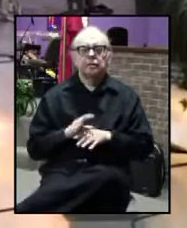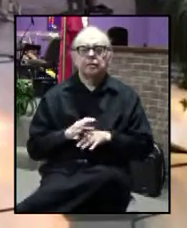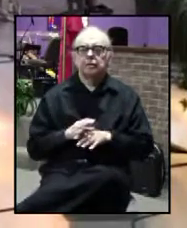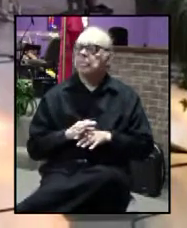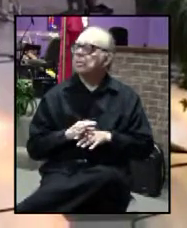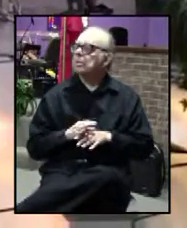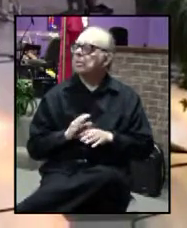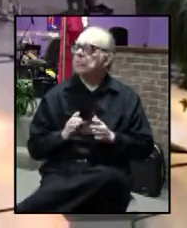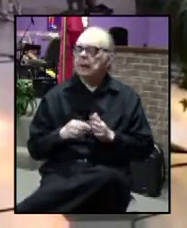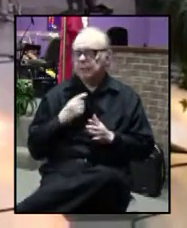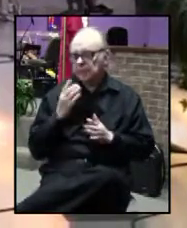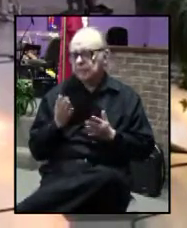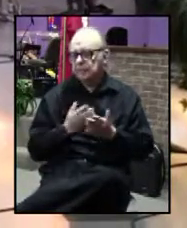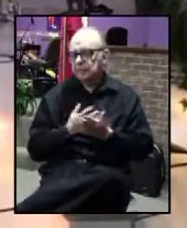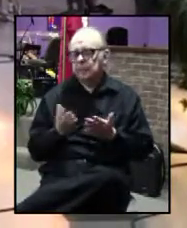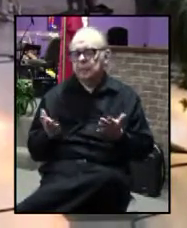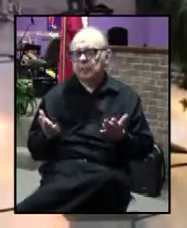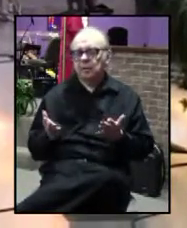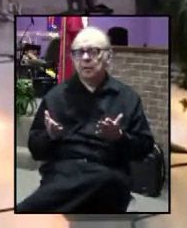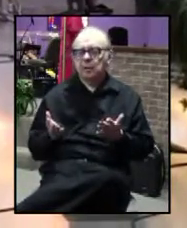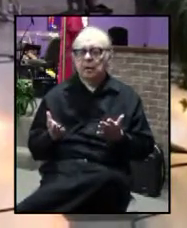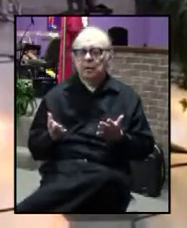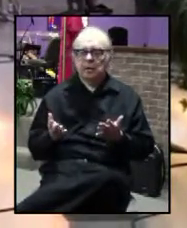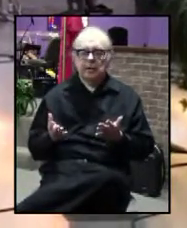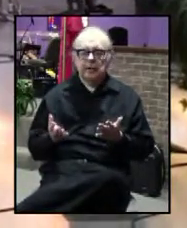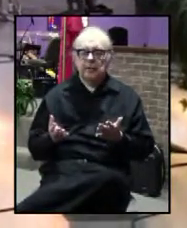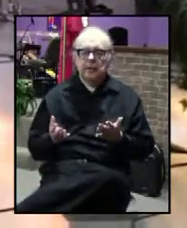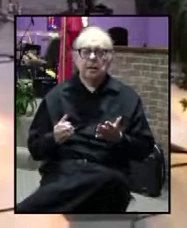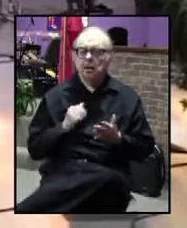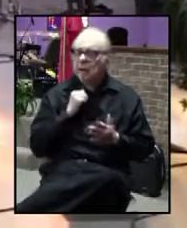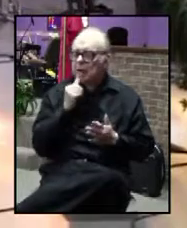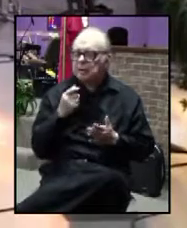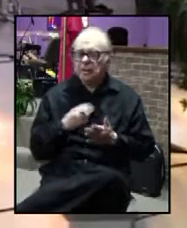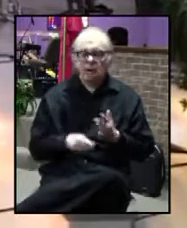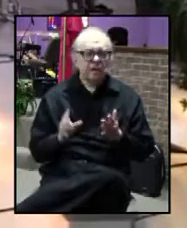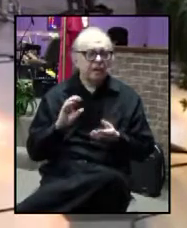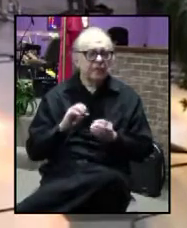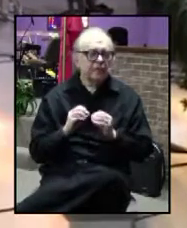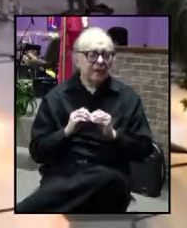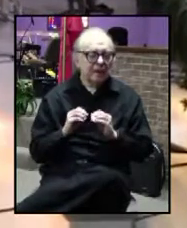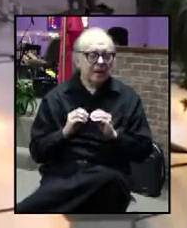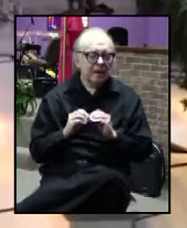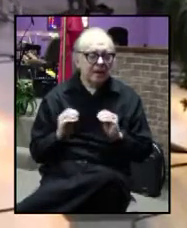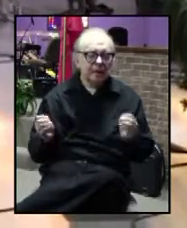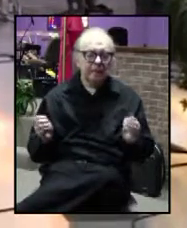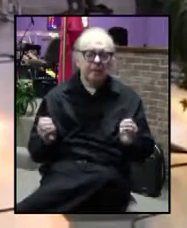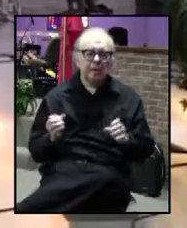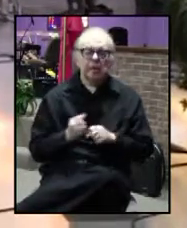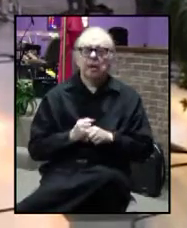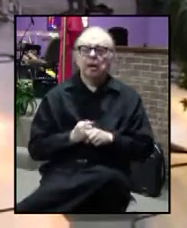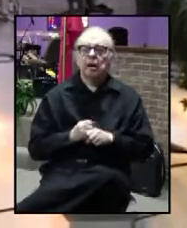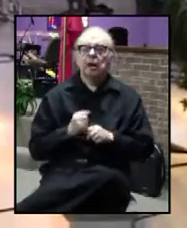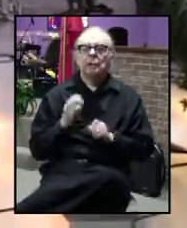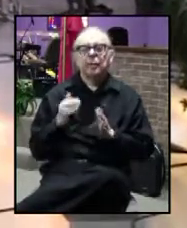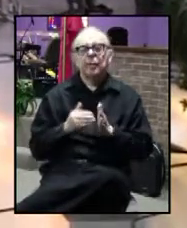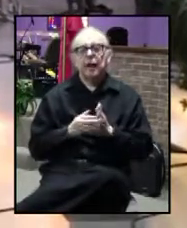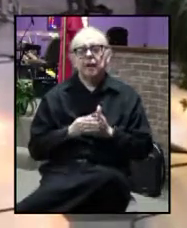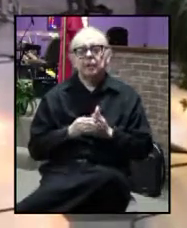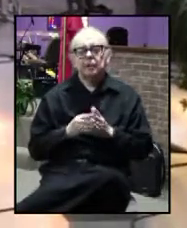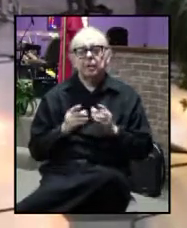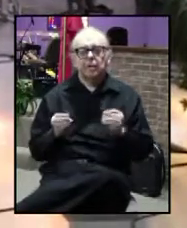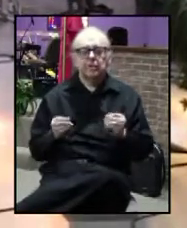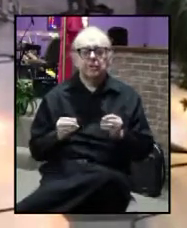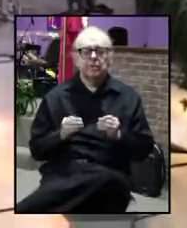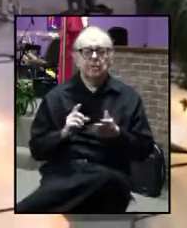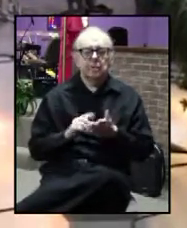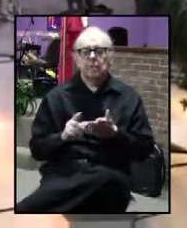And can I tell you something? These did not cost me a dime. I actually got 1,000 of them already printed, and